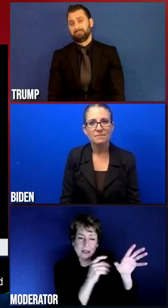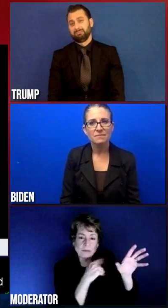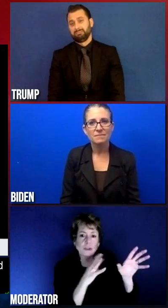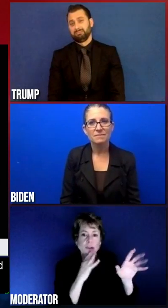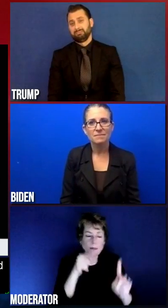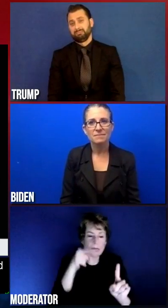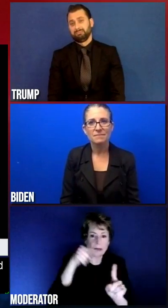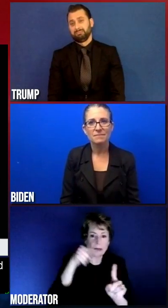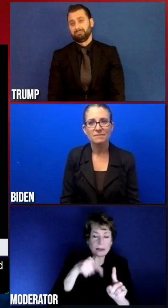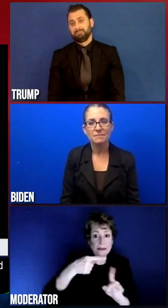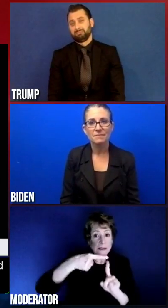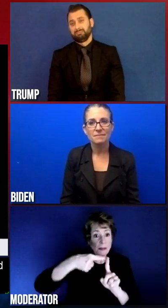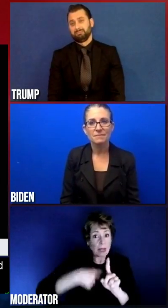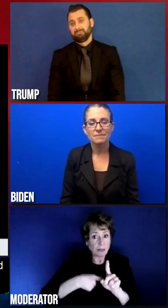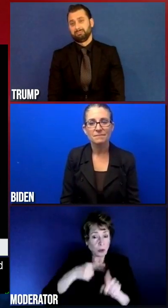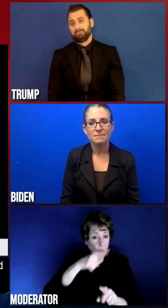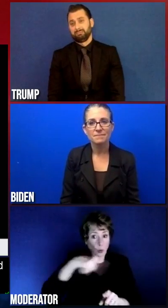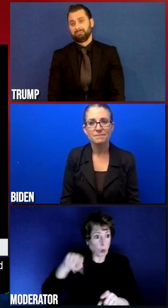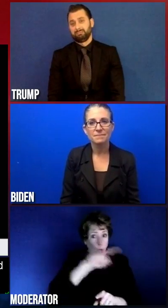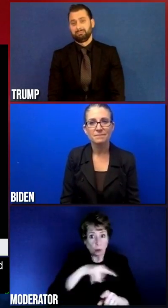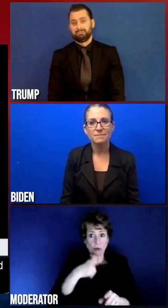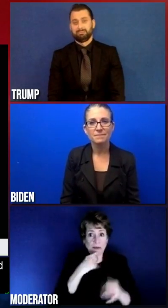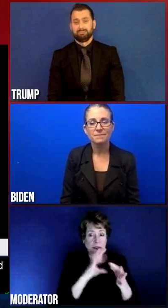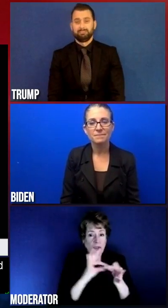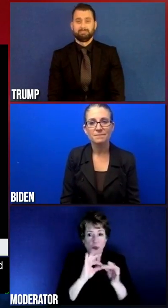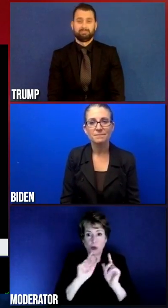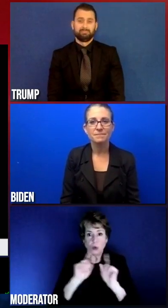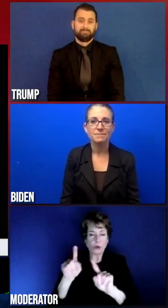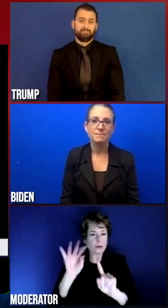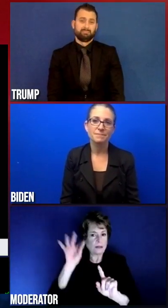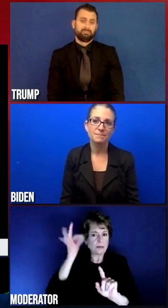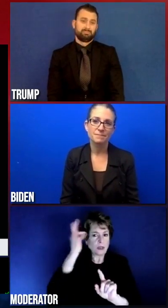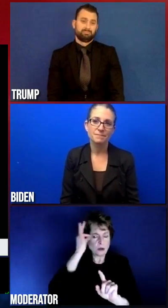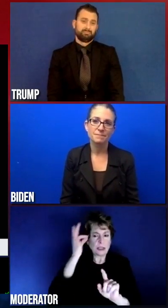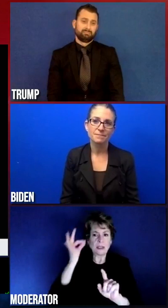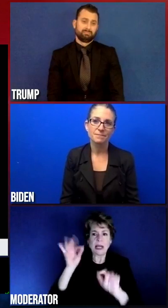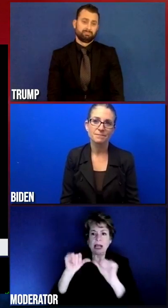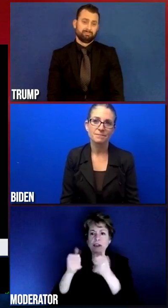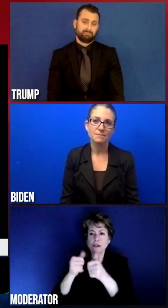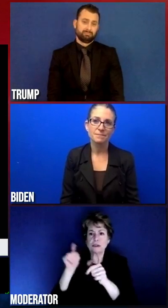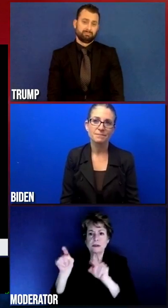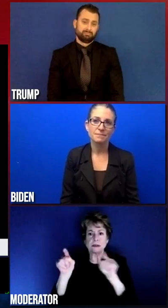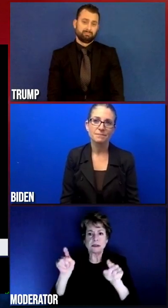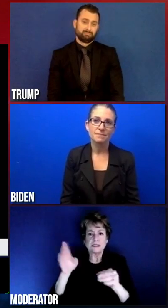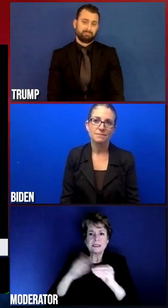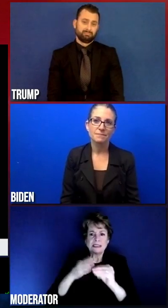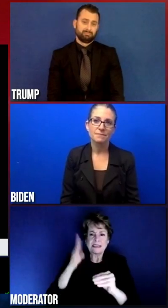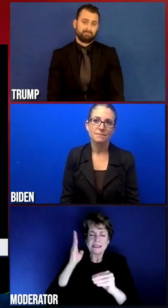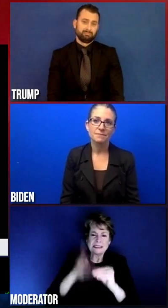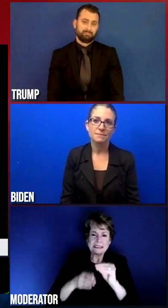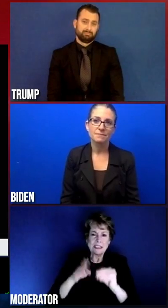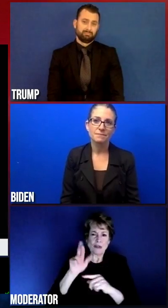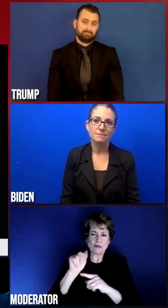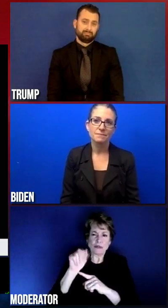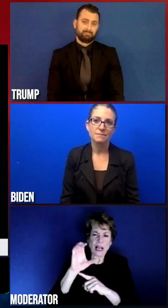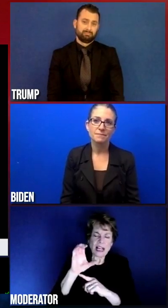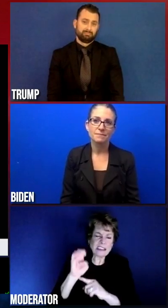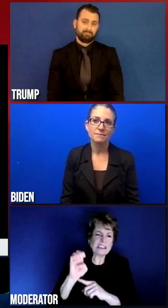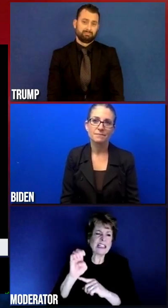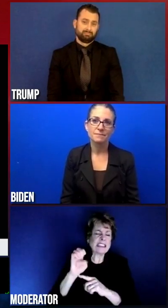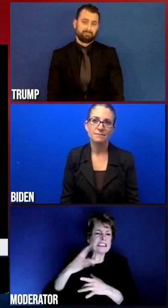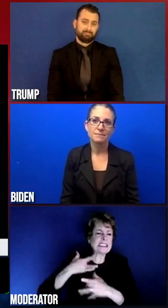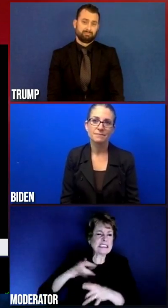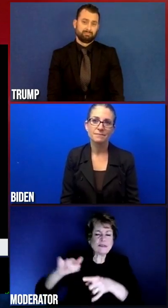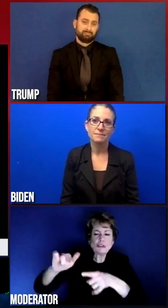federal agencies to end racial sensitivity training that addresses white privilege or critical race